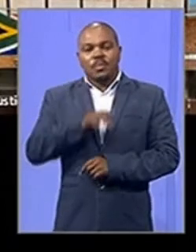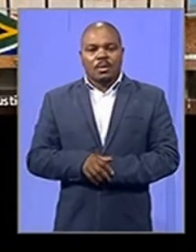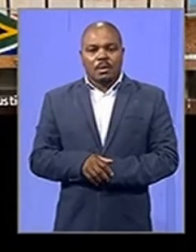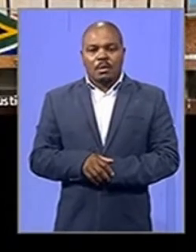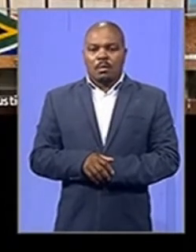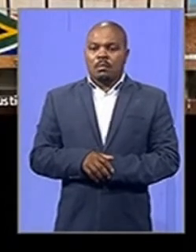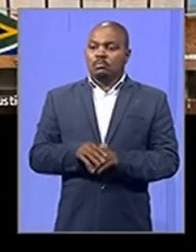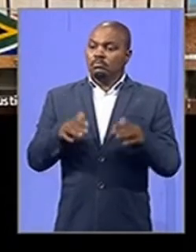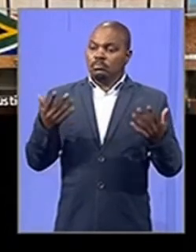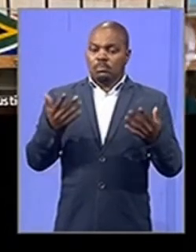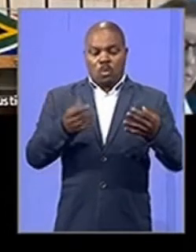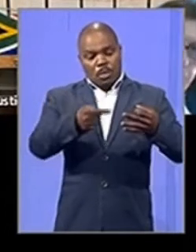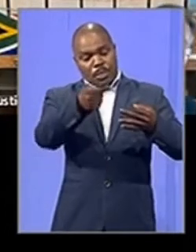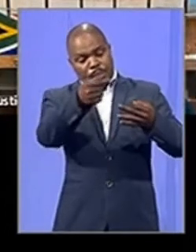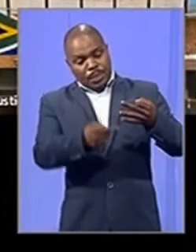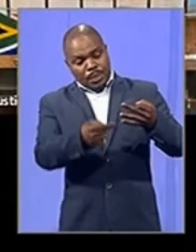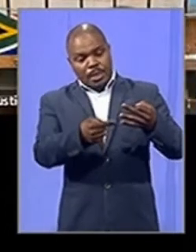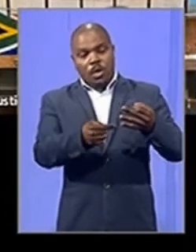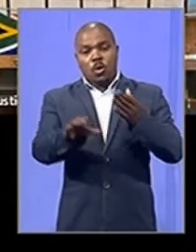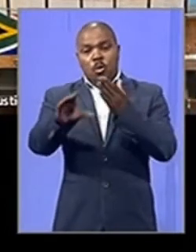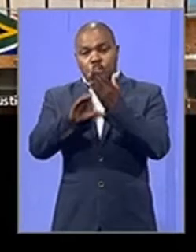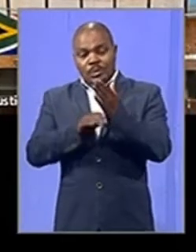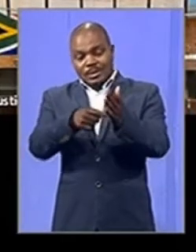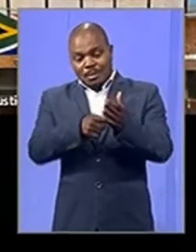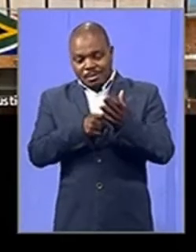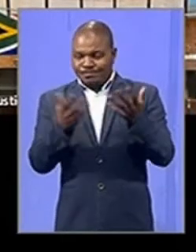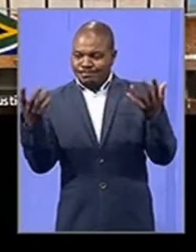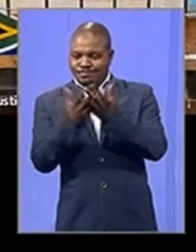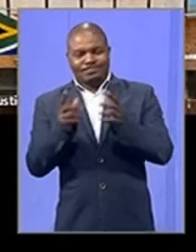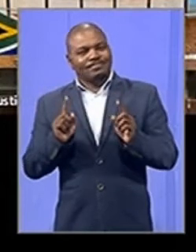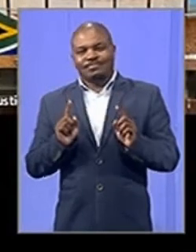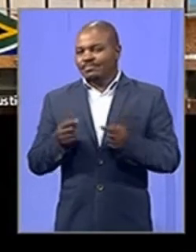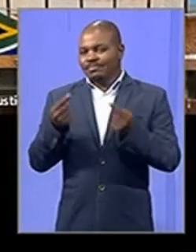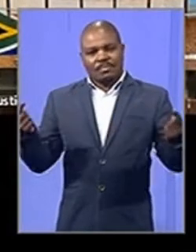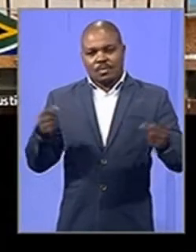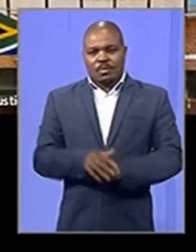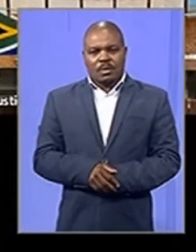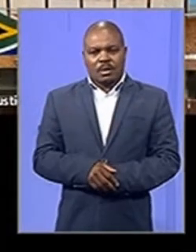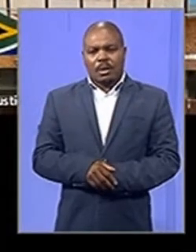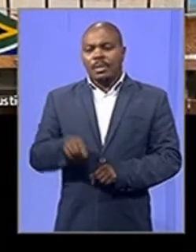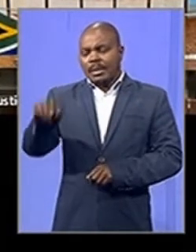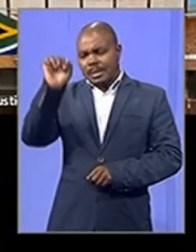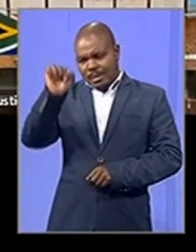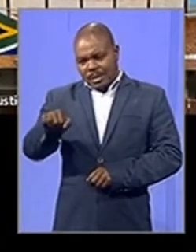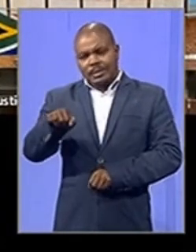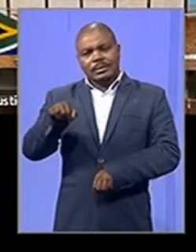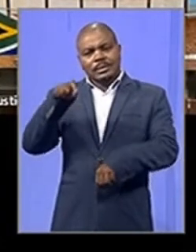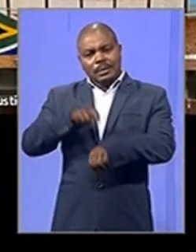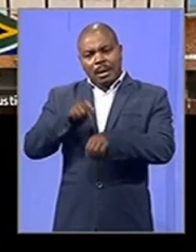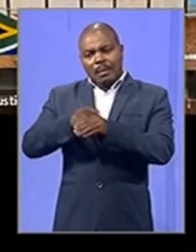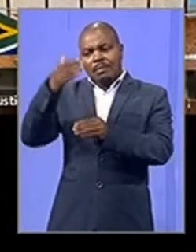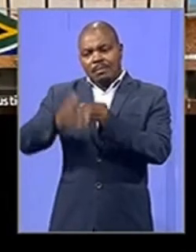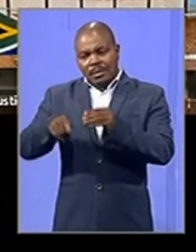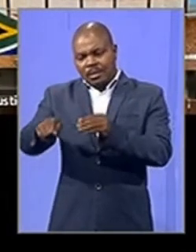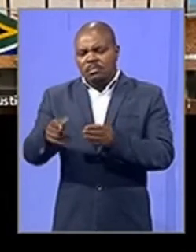impossible to meet all three constitutional demands. And there is no reason why the deadline should win the day